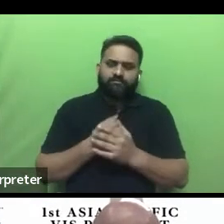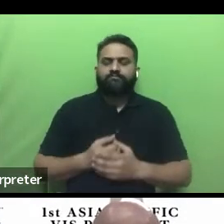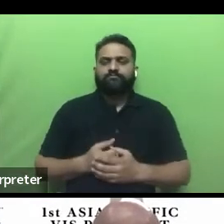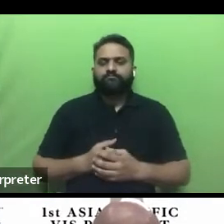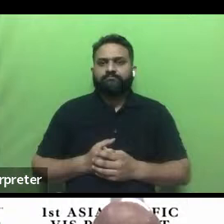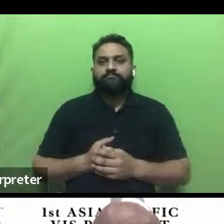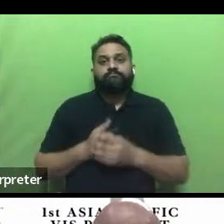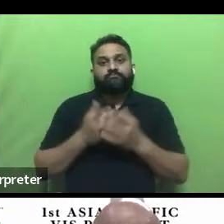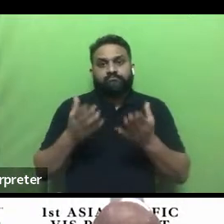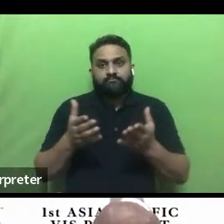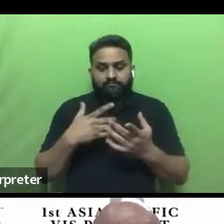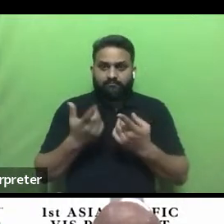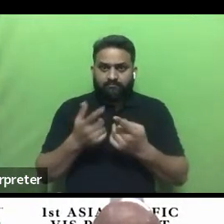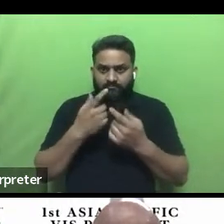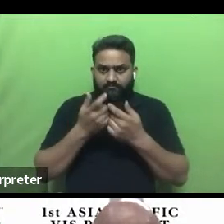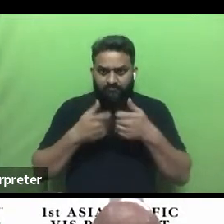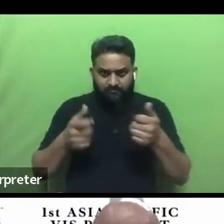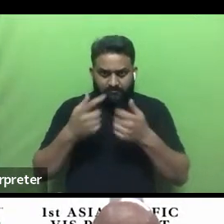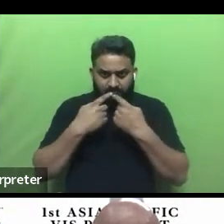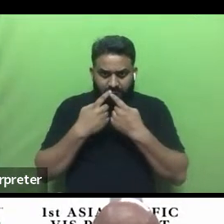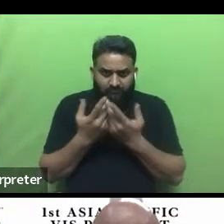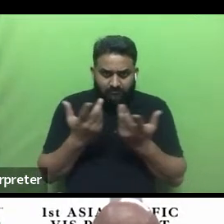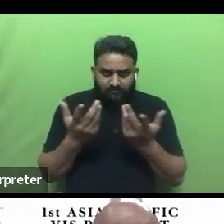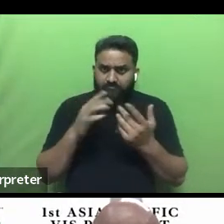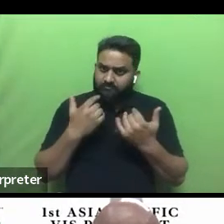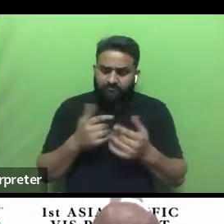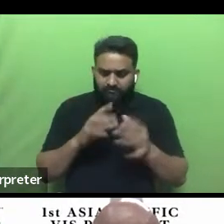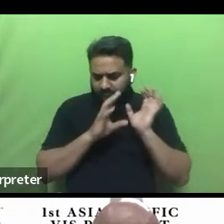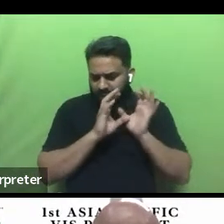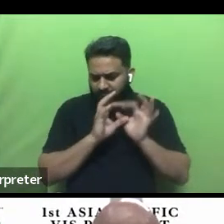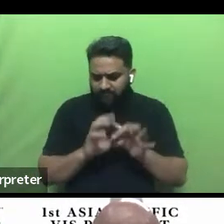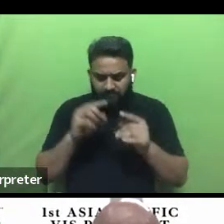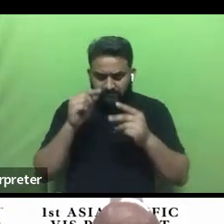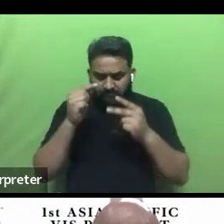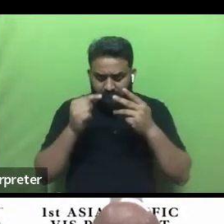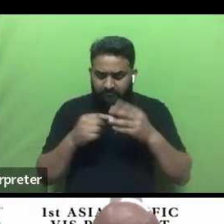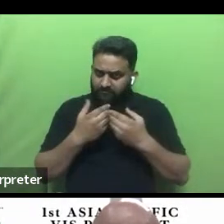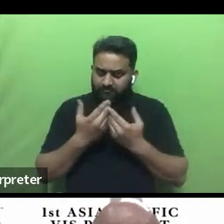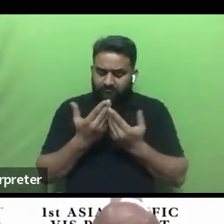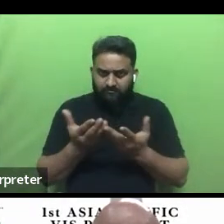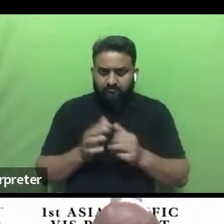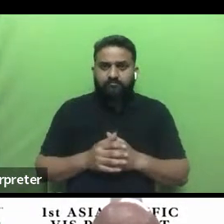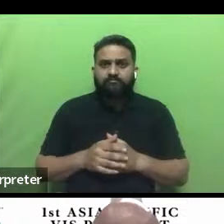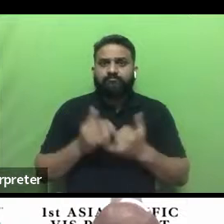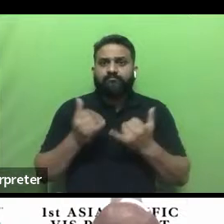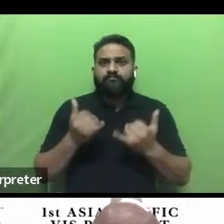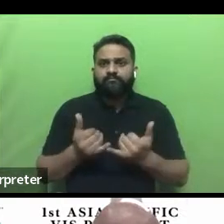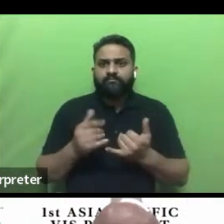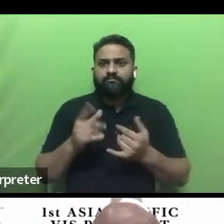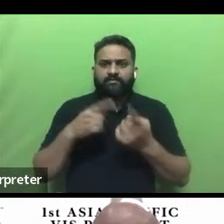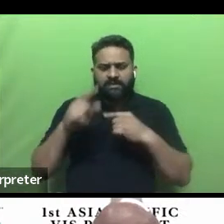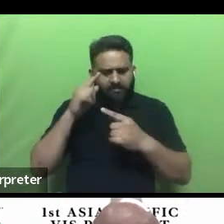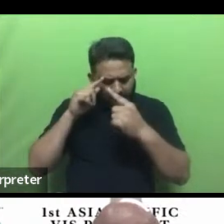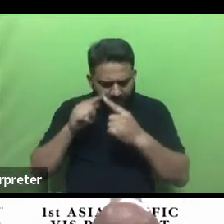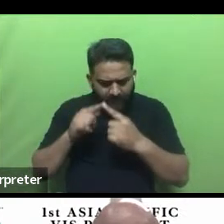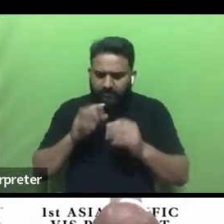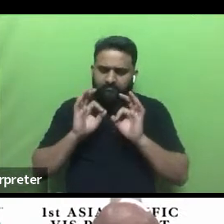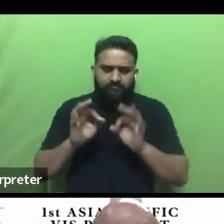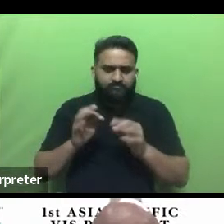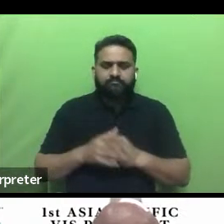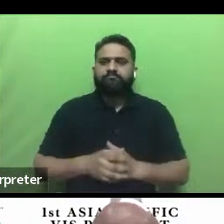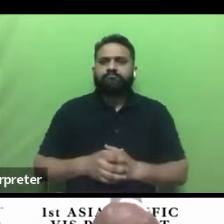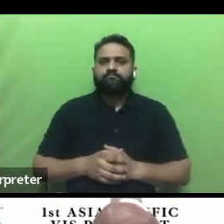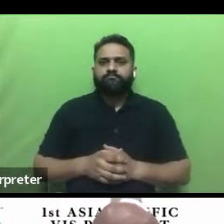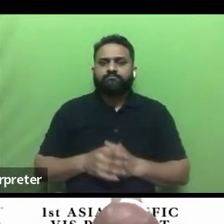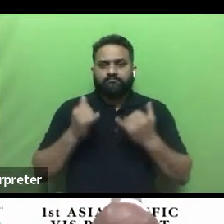Therefore, the arbitration clause was validly included by reference, and the parties have validly agreed to arbitrate. I'm